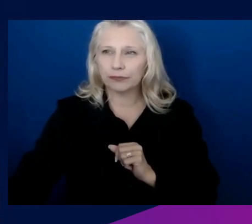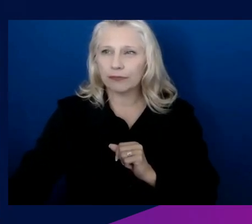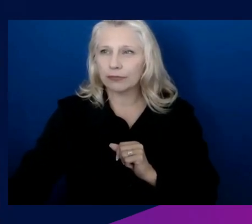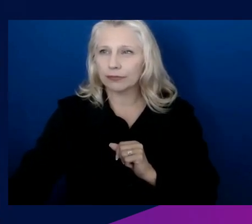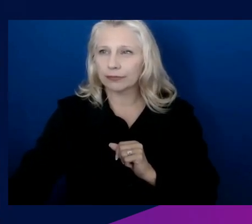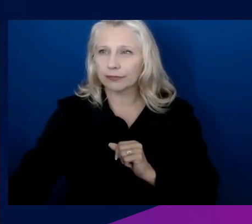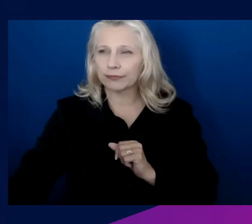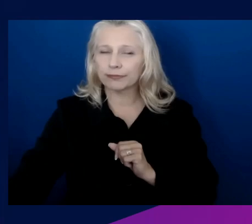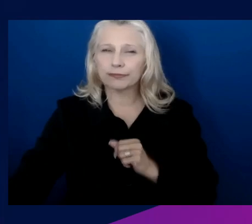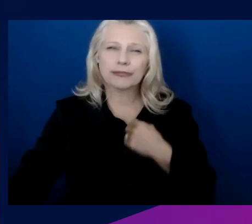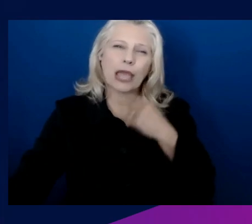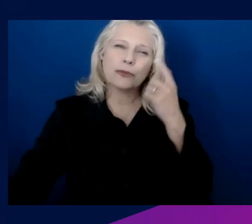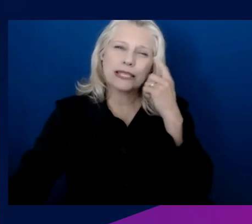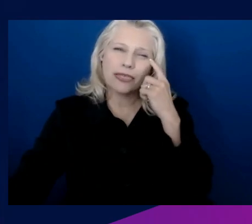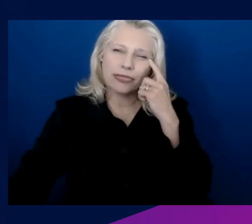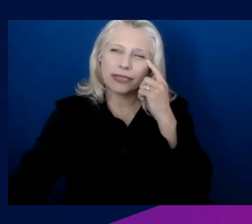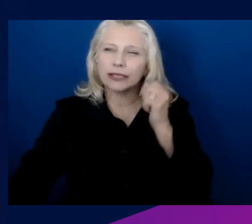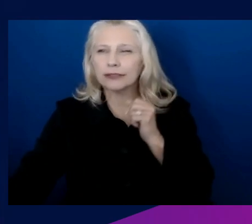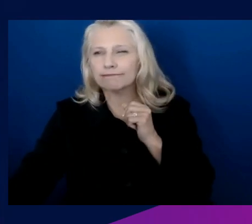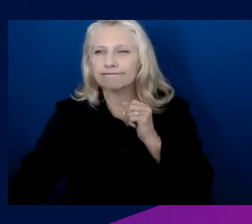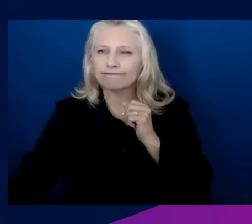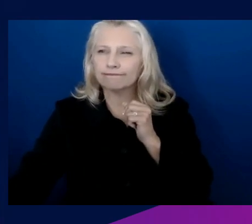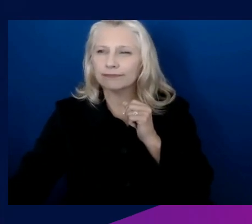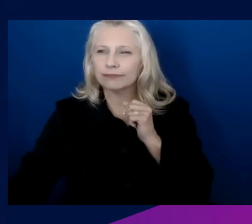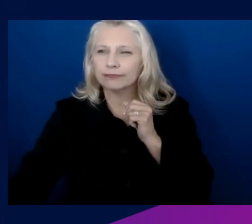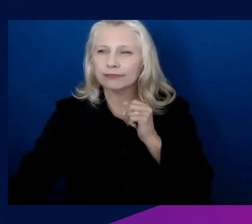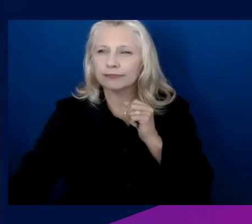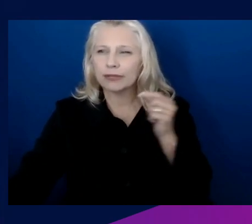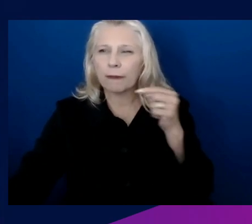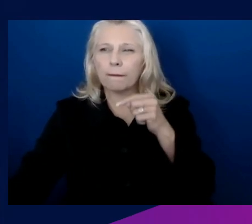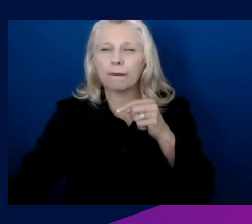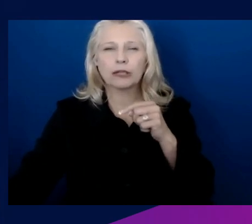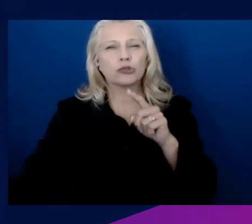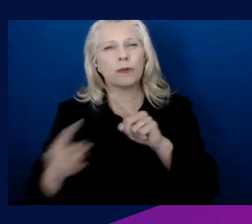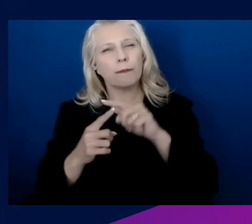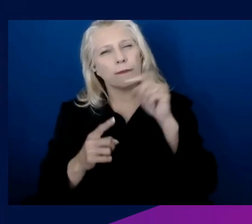I was thinking back to an article that Donald Burbick wrote in